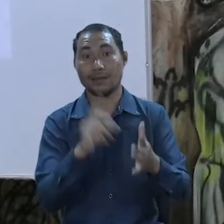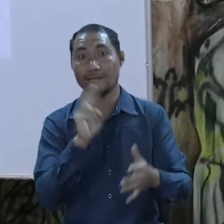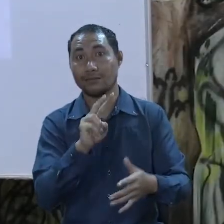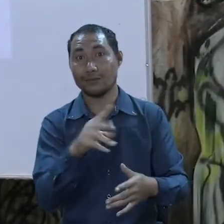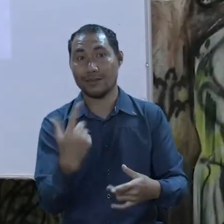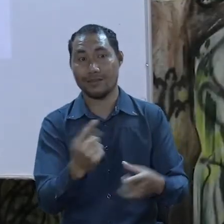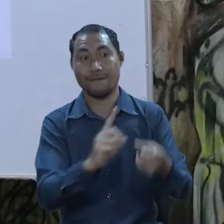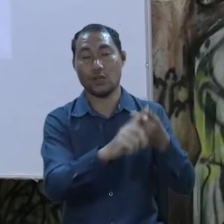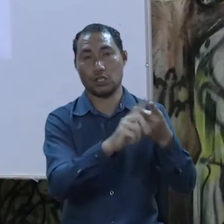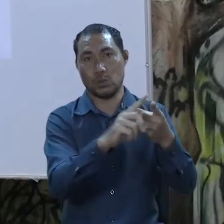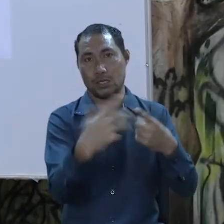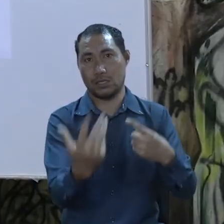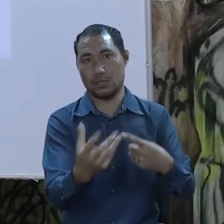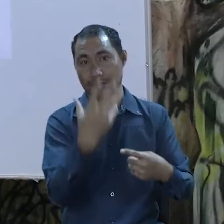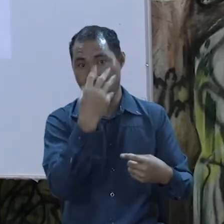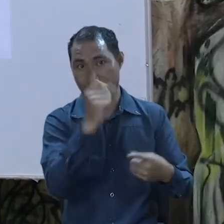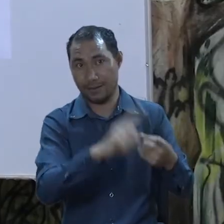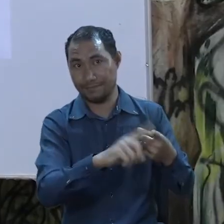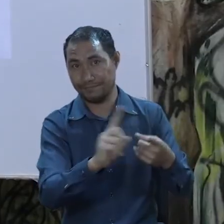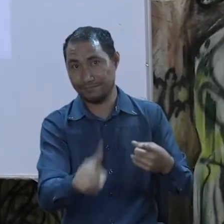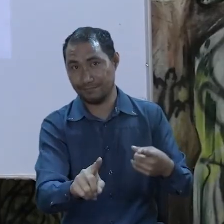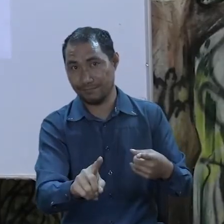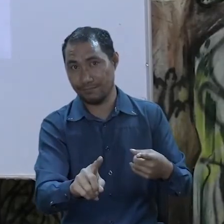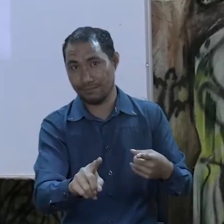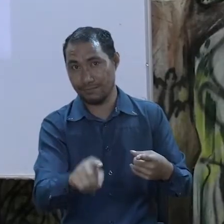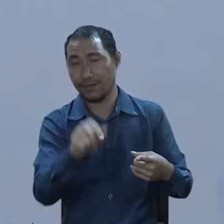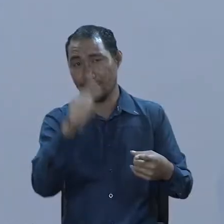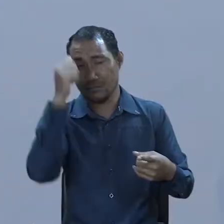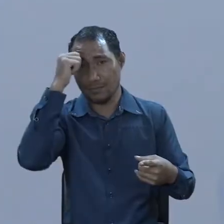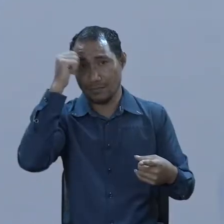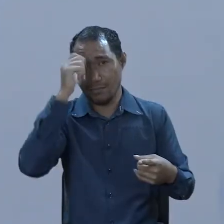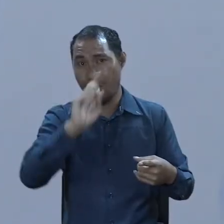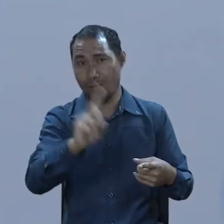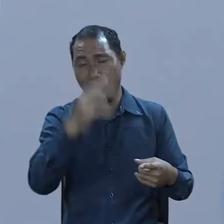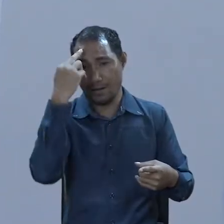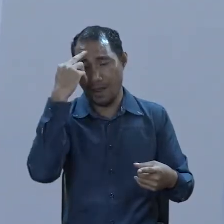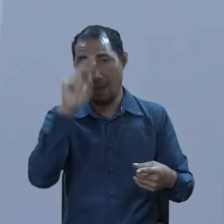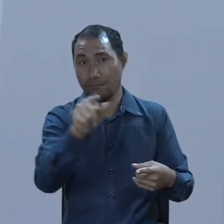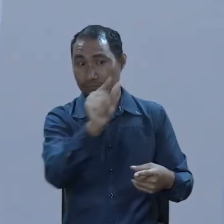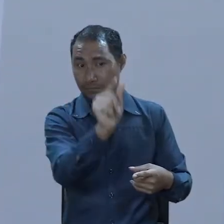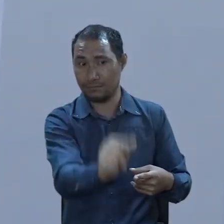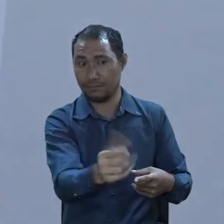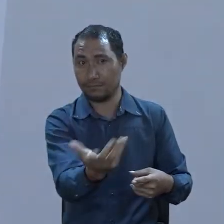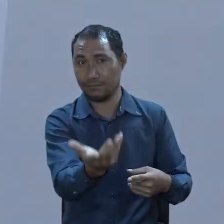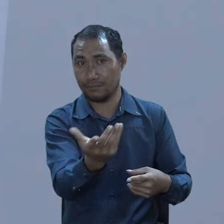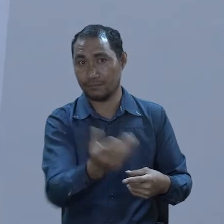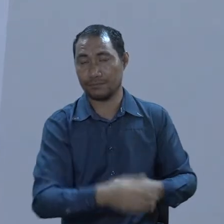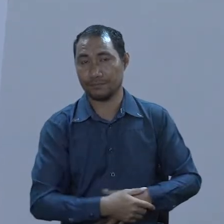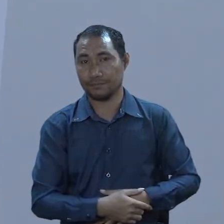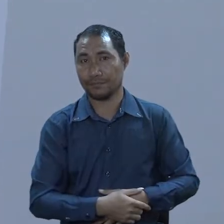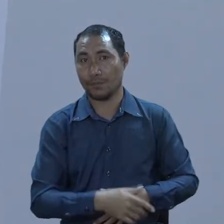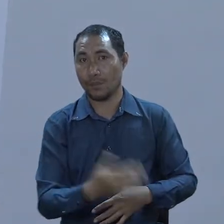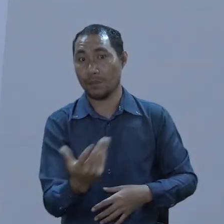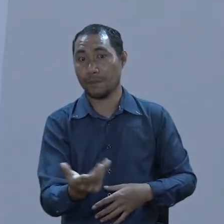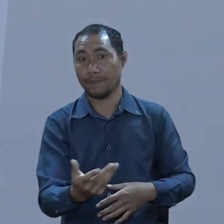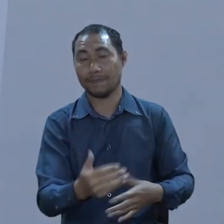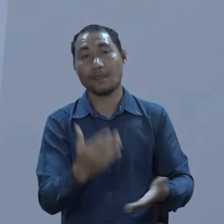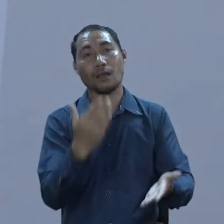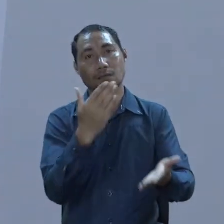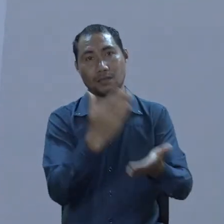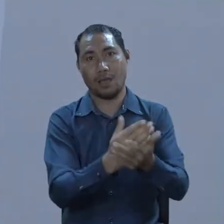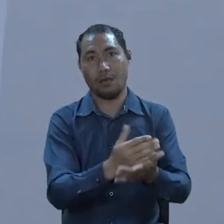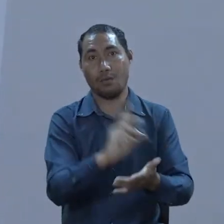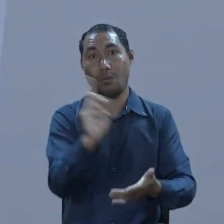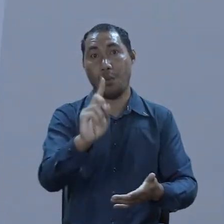Can you identify the name of this tool? That's correct. It is a